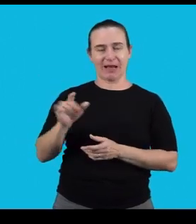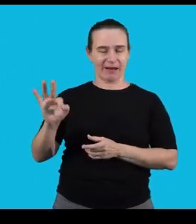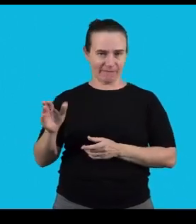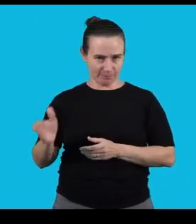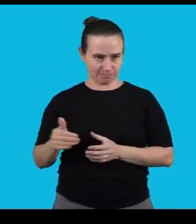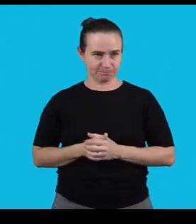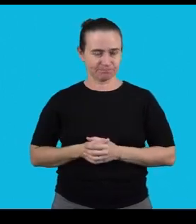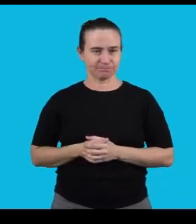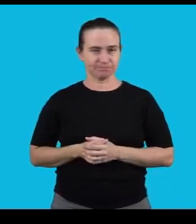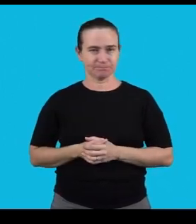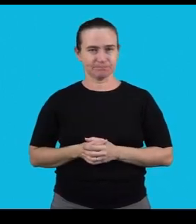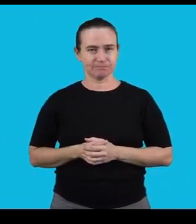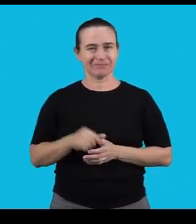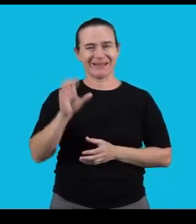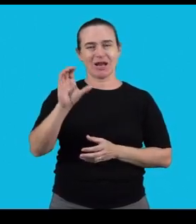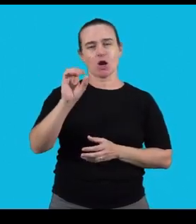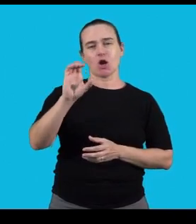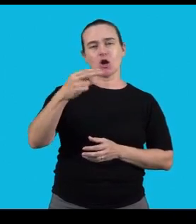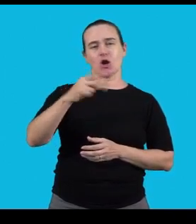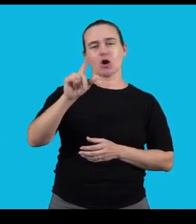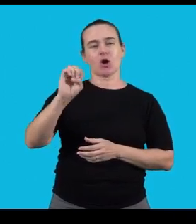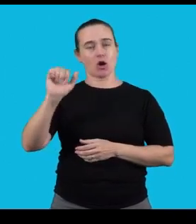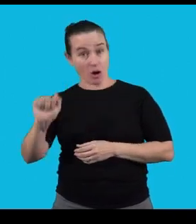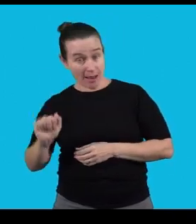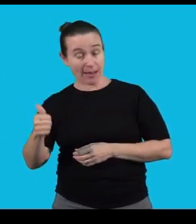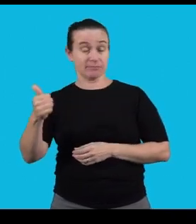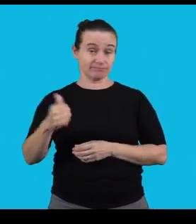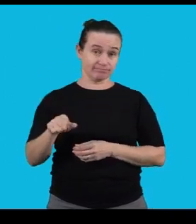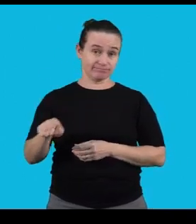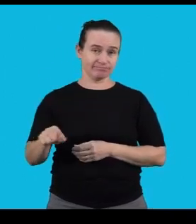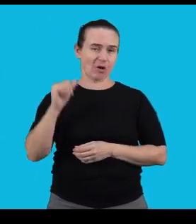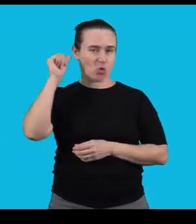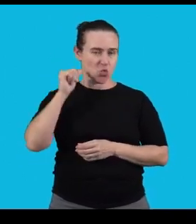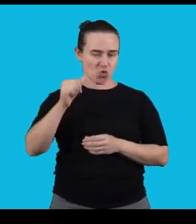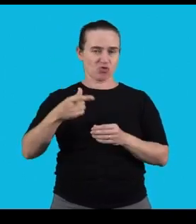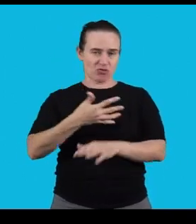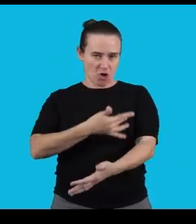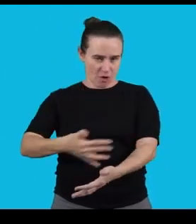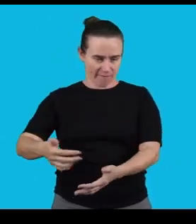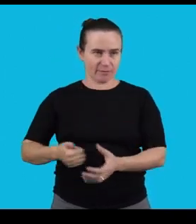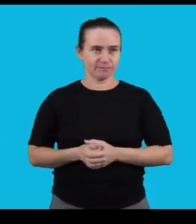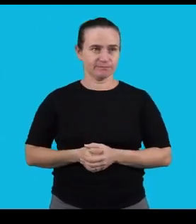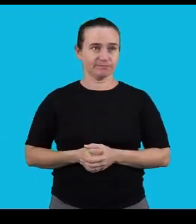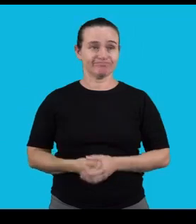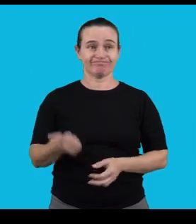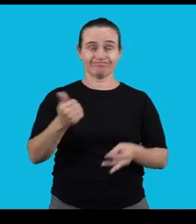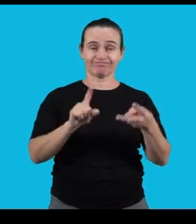and part F, which is the cochlea and the auditory